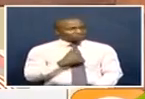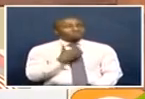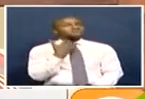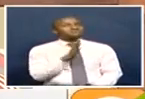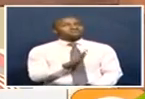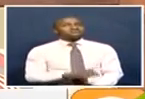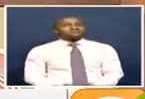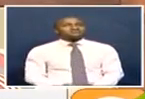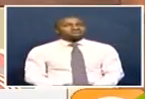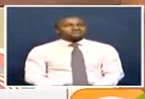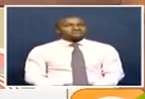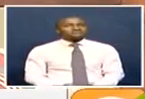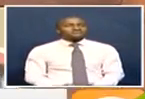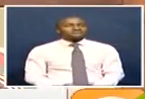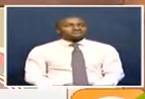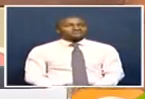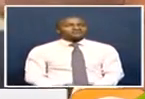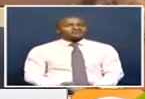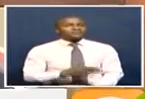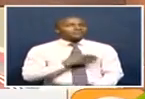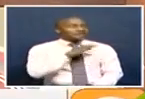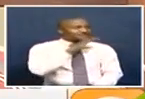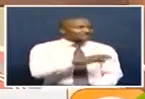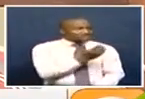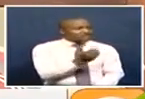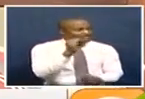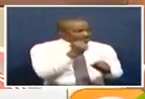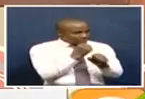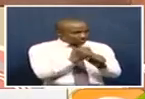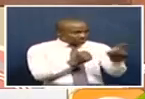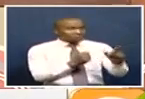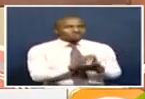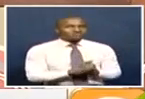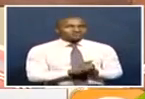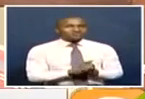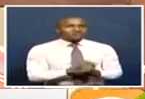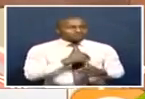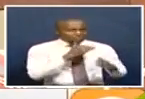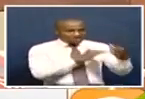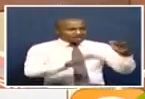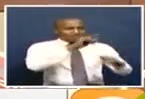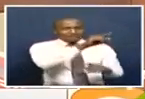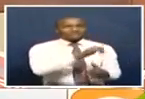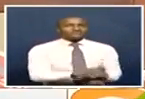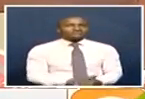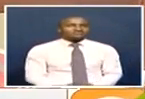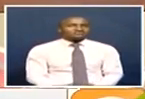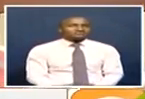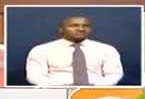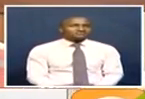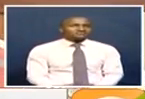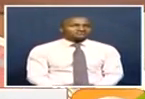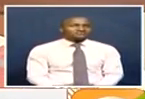I don't want. That's job to be, you know, my sons, my children can do such jobs. I'm above that, you know that.